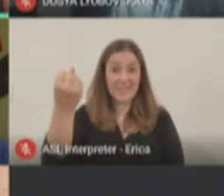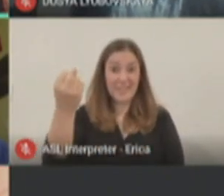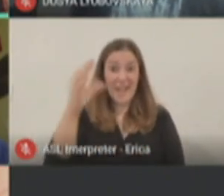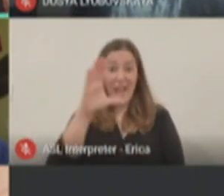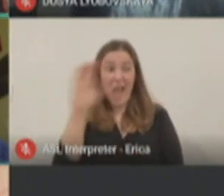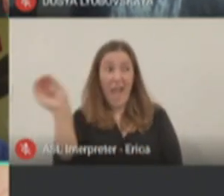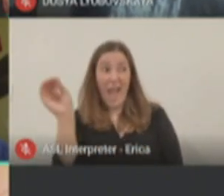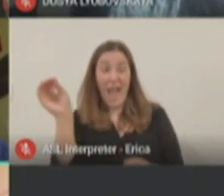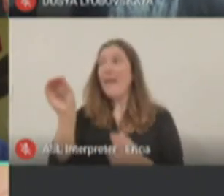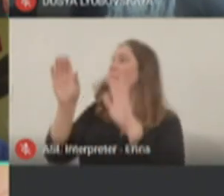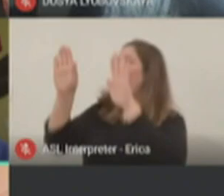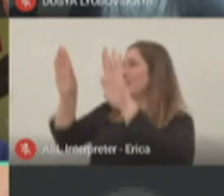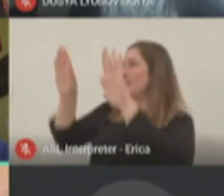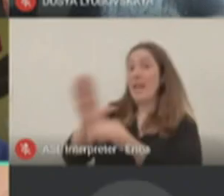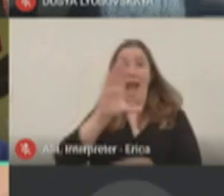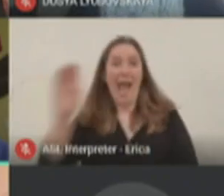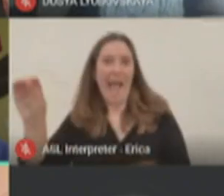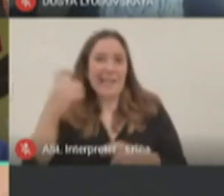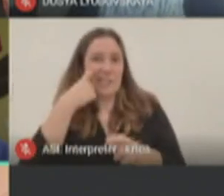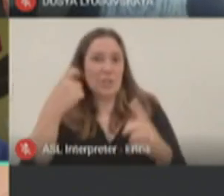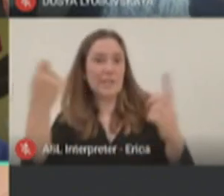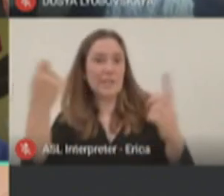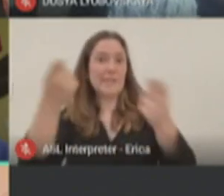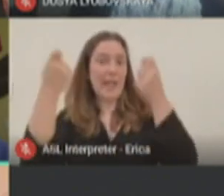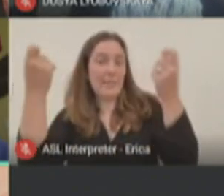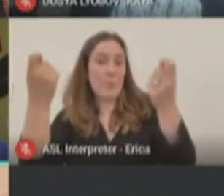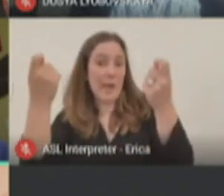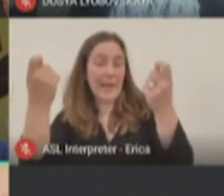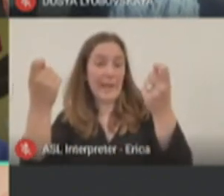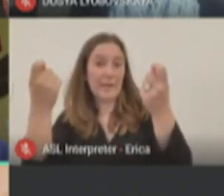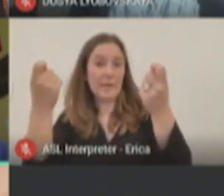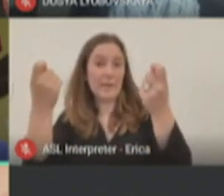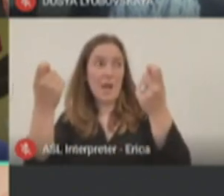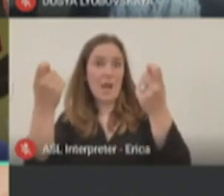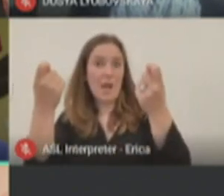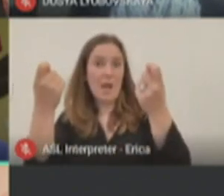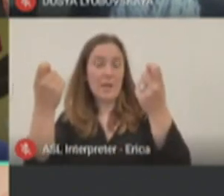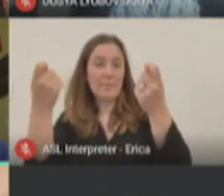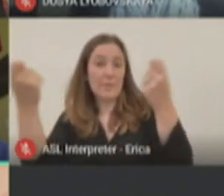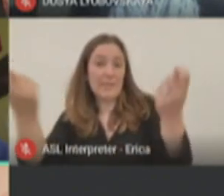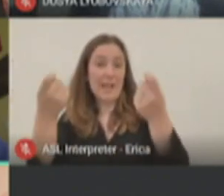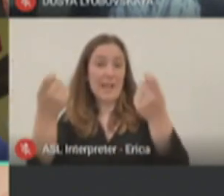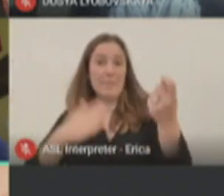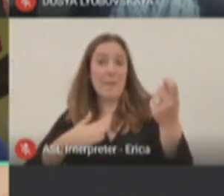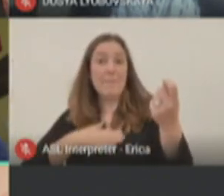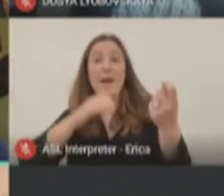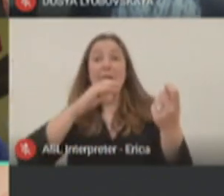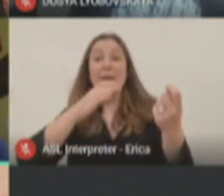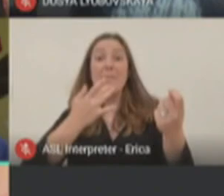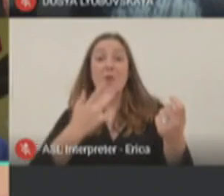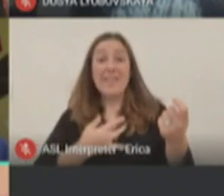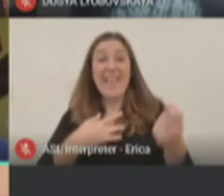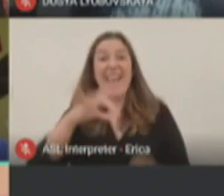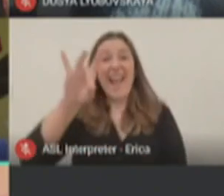Excellent. And I just Welcome, celebrated. Alice. Thanks. I just celebrated my 80th birthday.